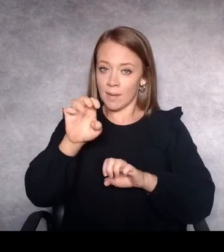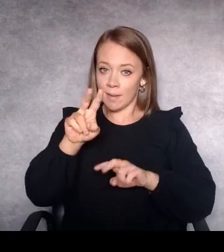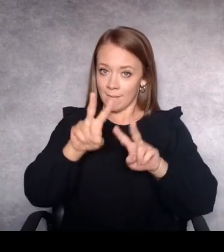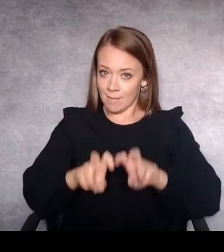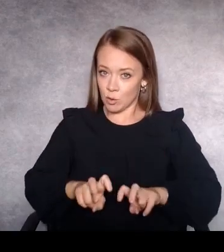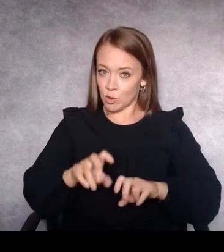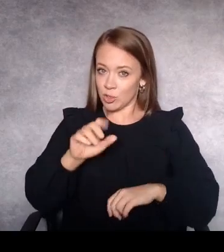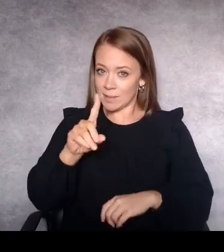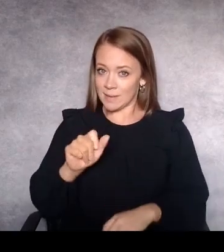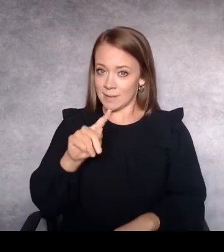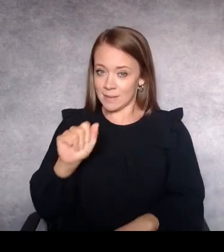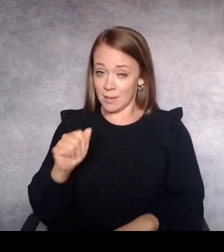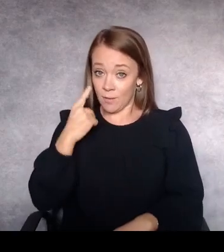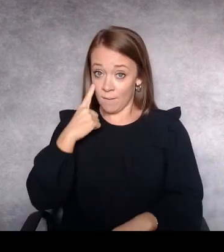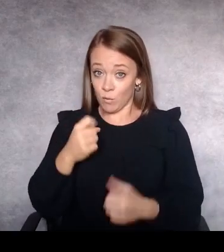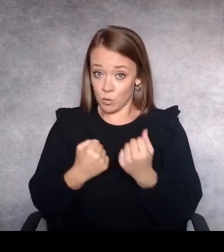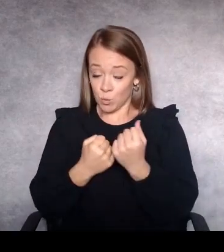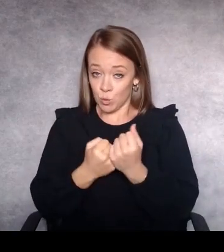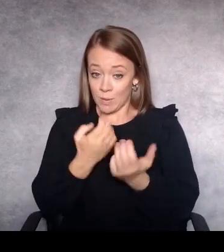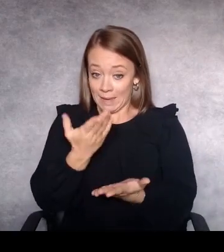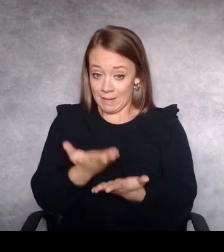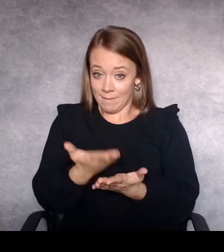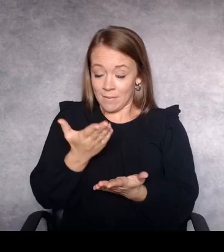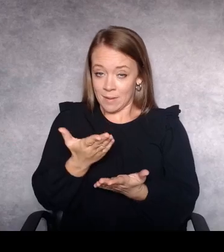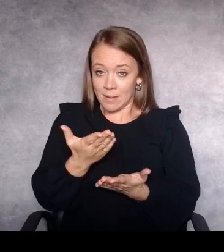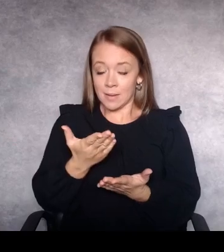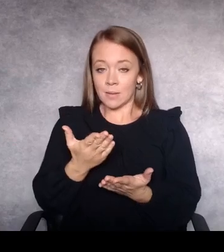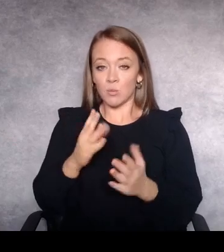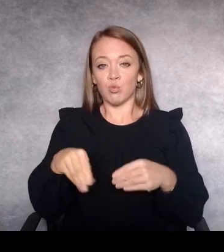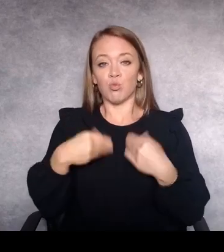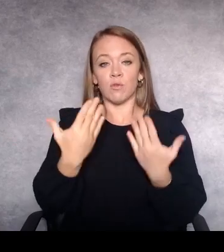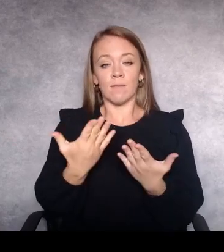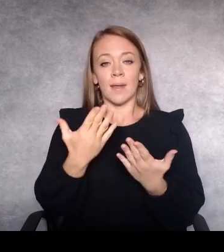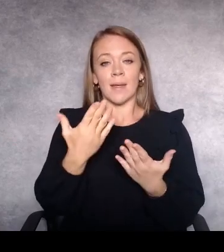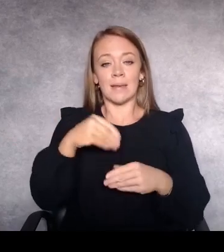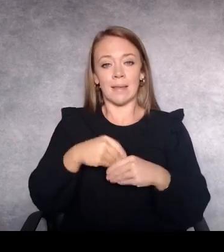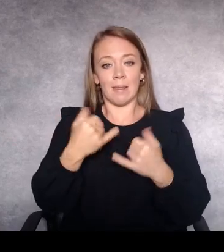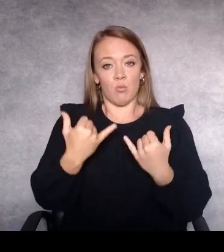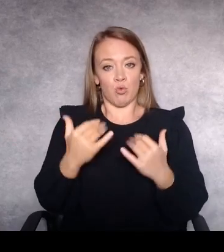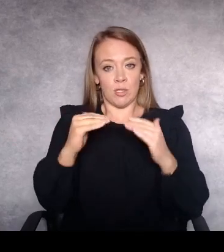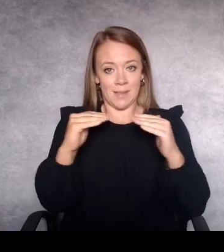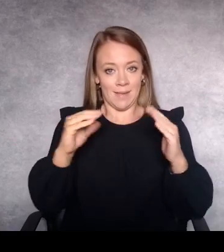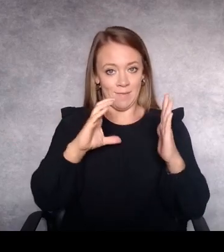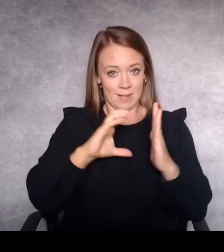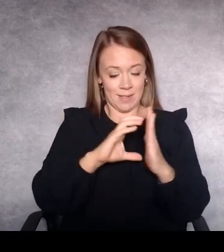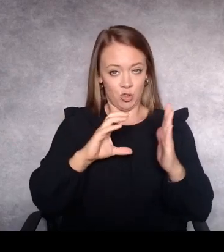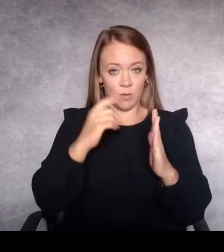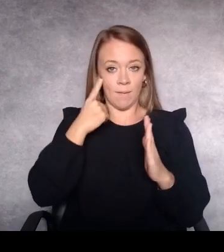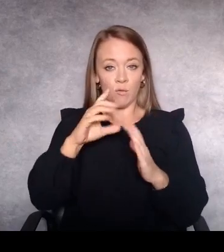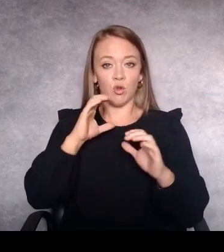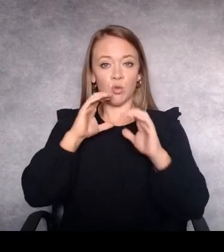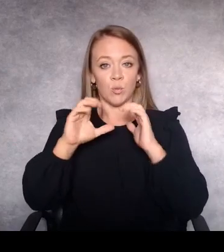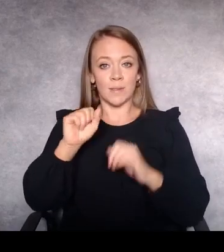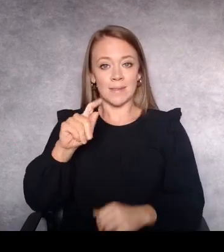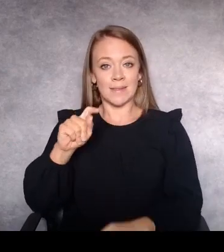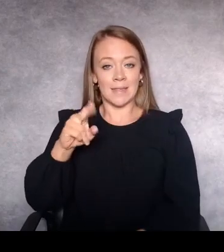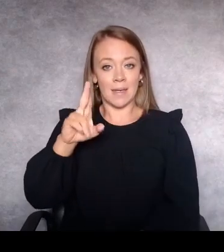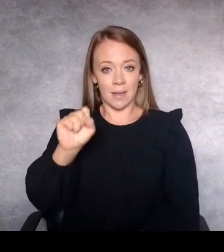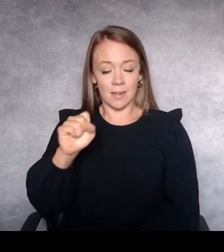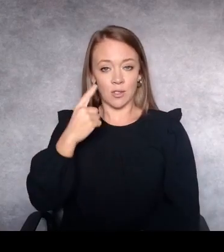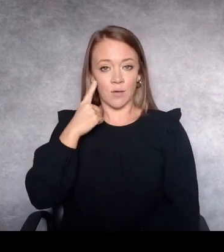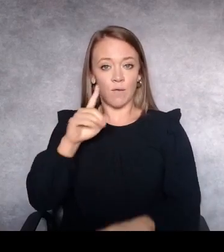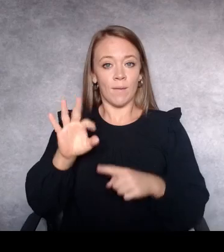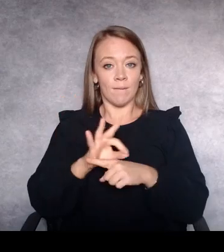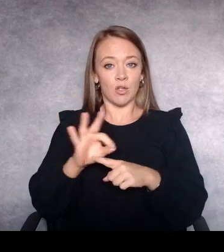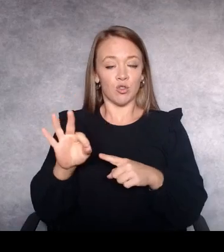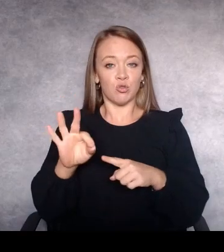supporting evidence is provided in the present levels for communication status and functional hearing,